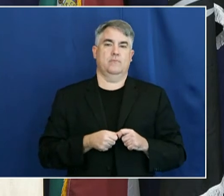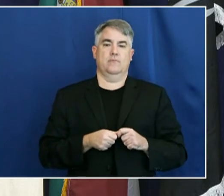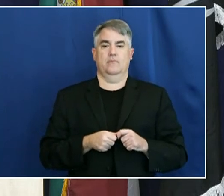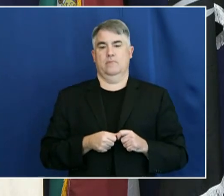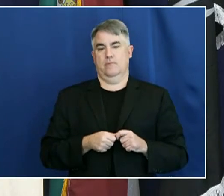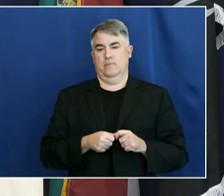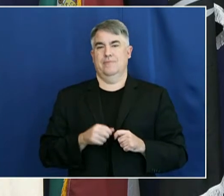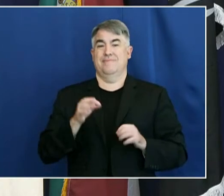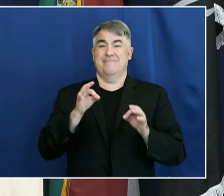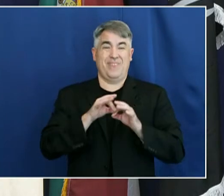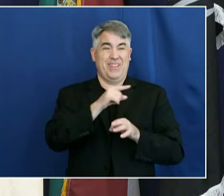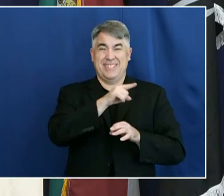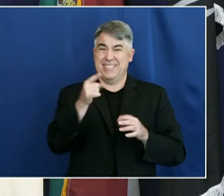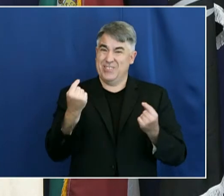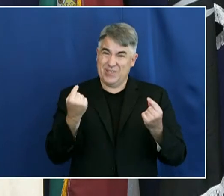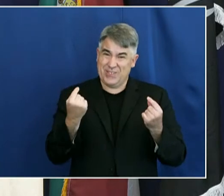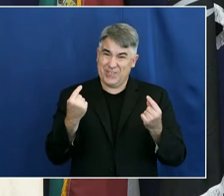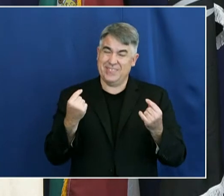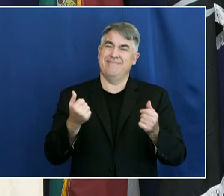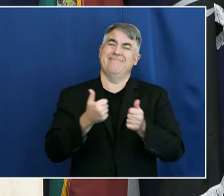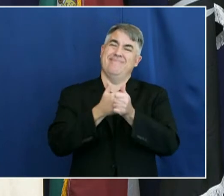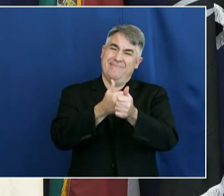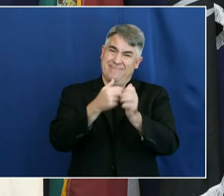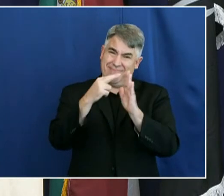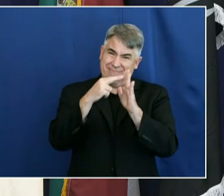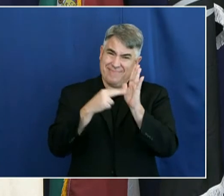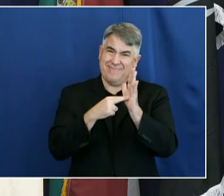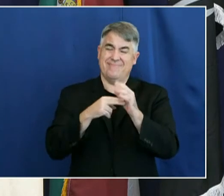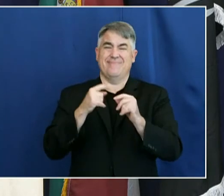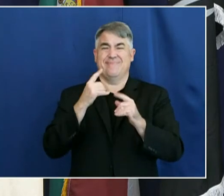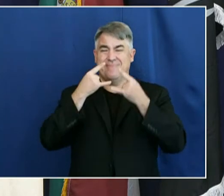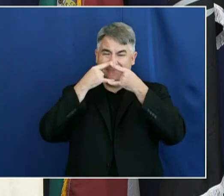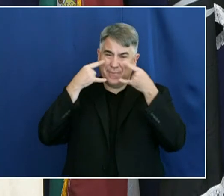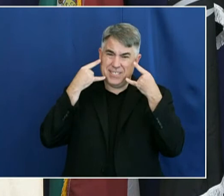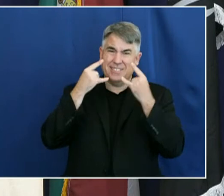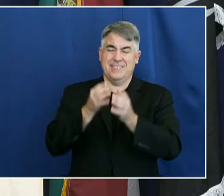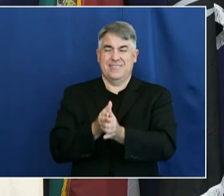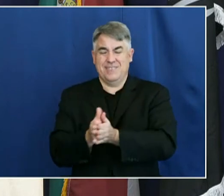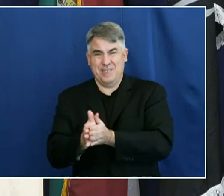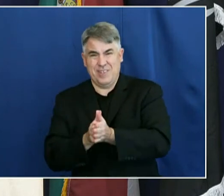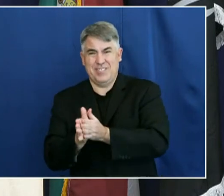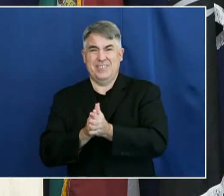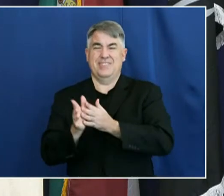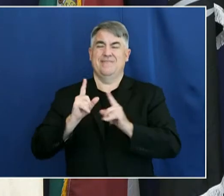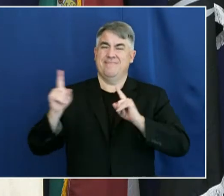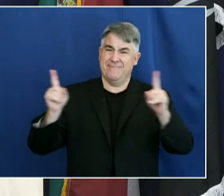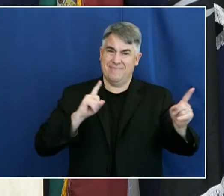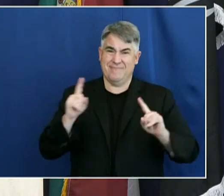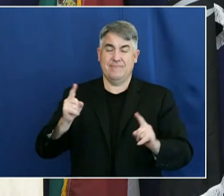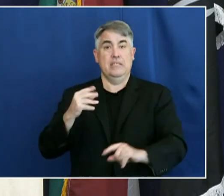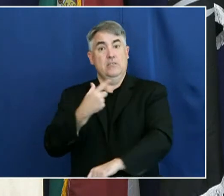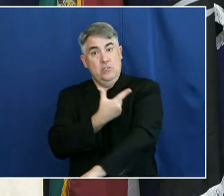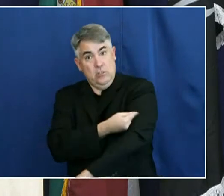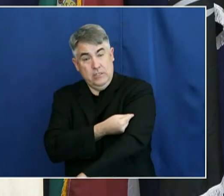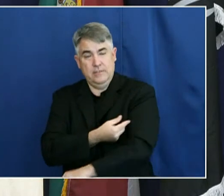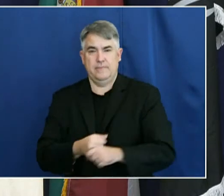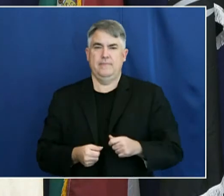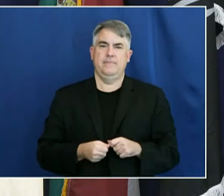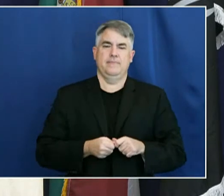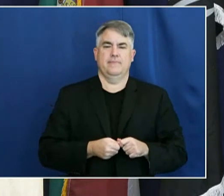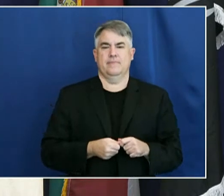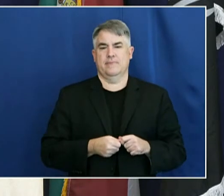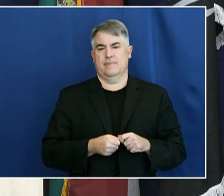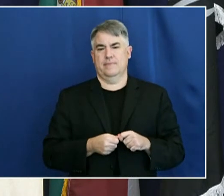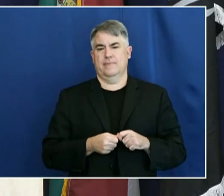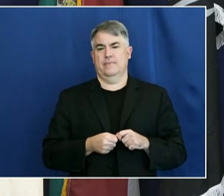slow the spread and control the spread, but we are on a trajectory and a pathway to get there. Final point, and Dr. McDonald is